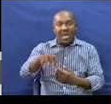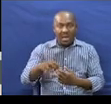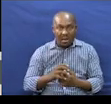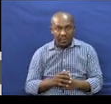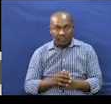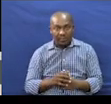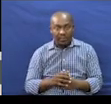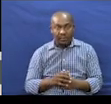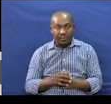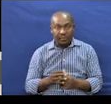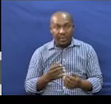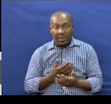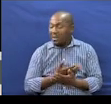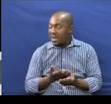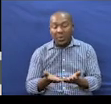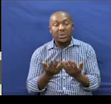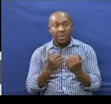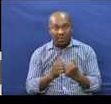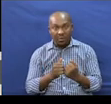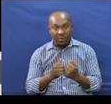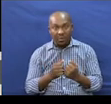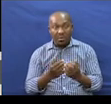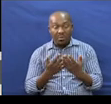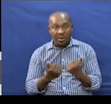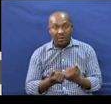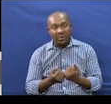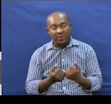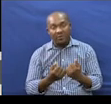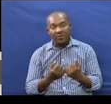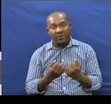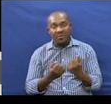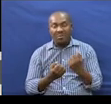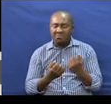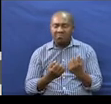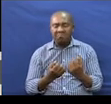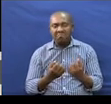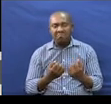able because of several factors. Poor infrastructures,